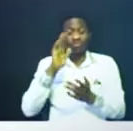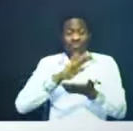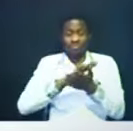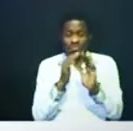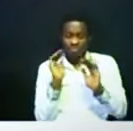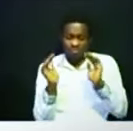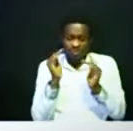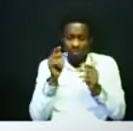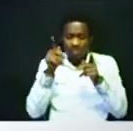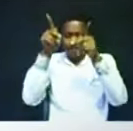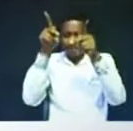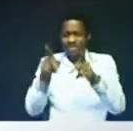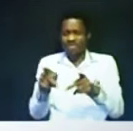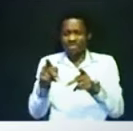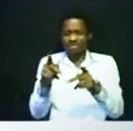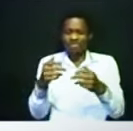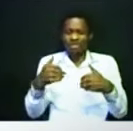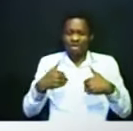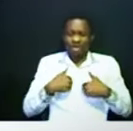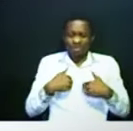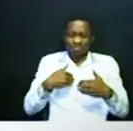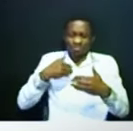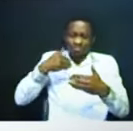the streams of water.